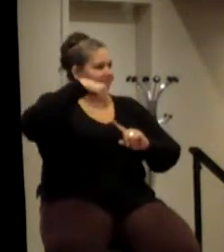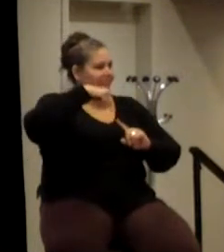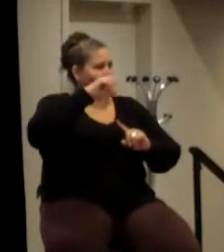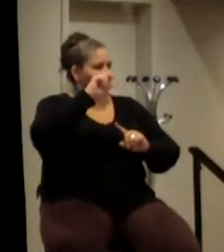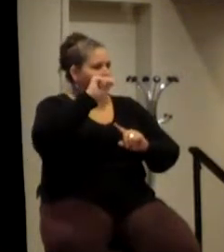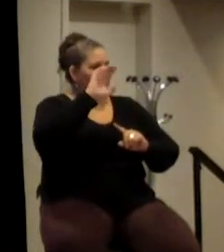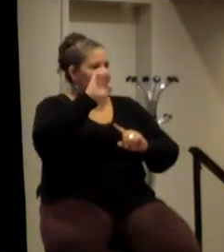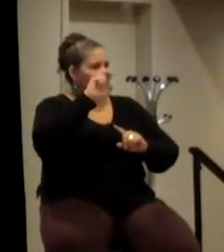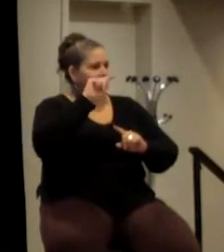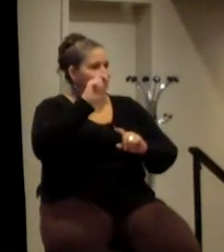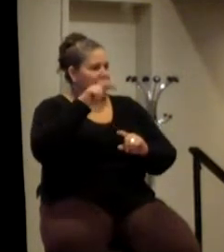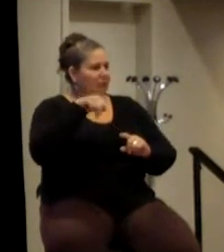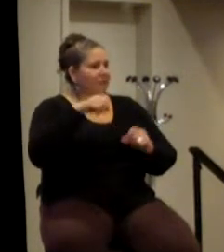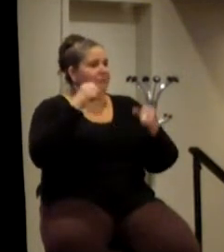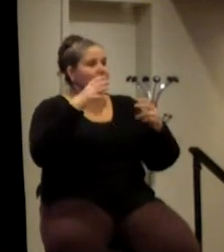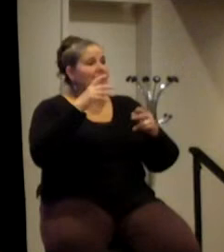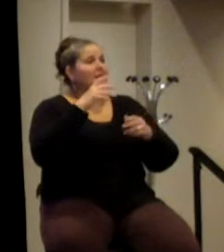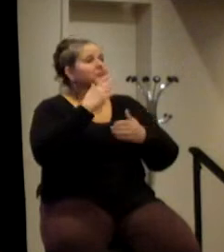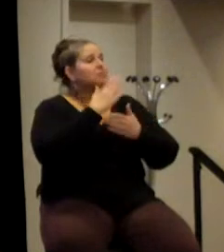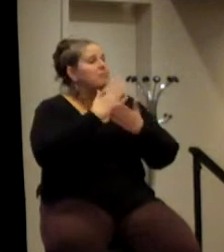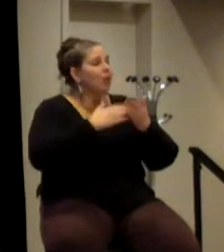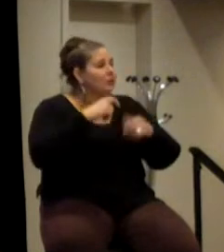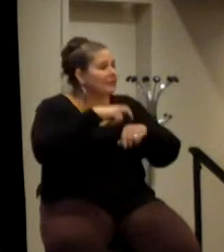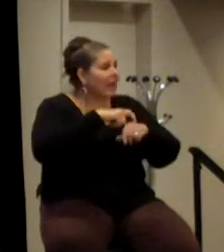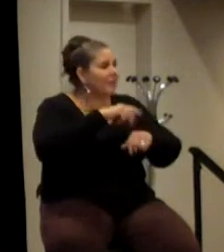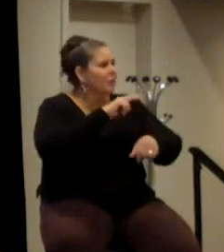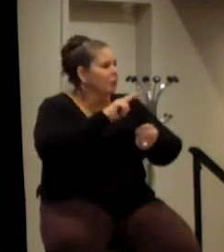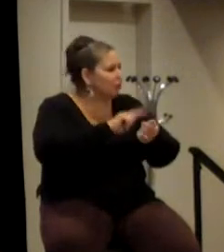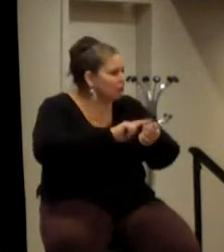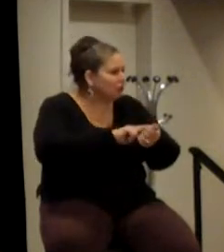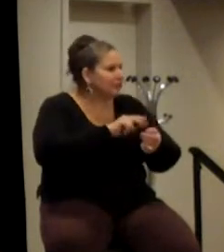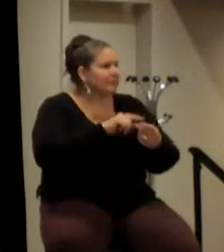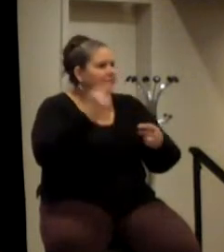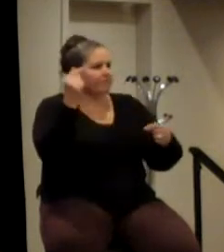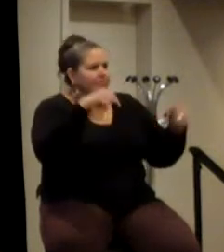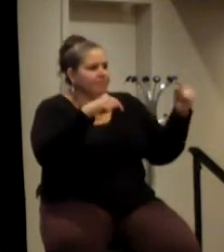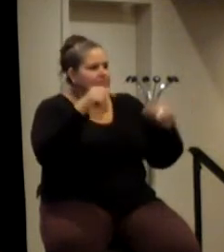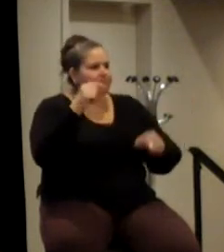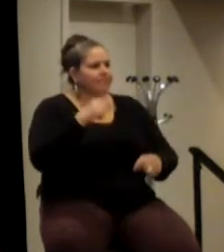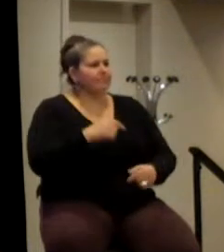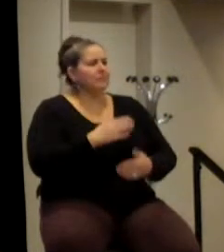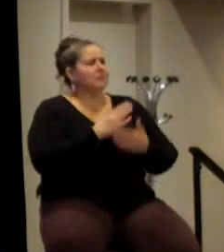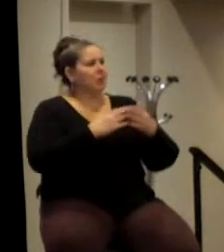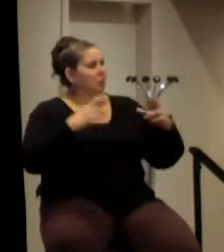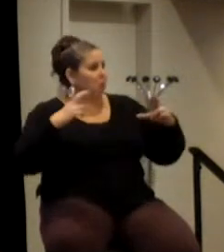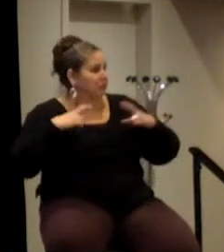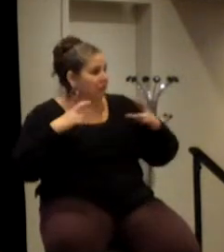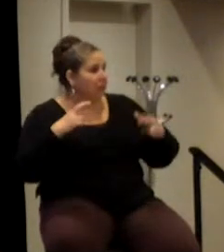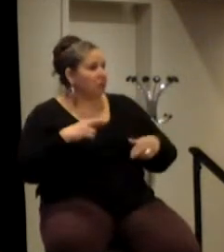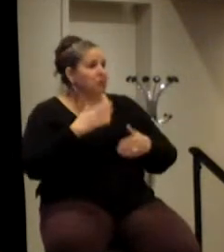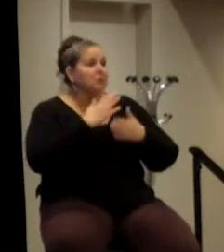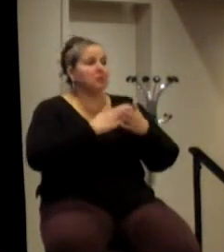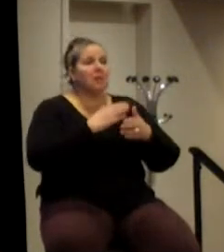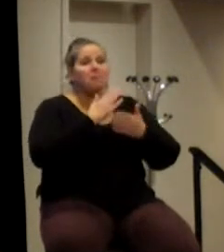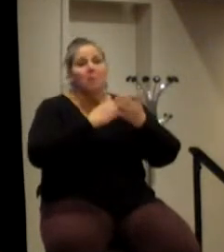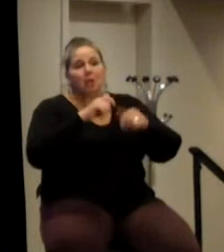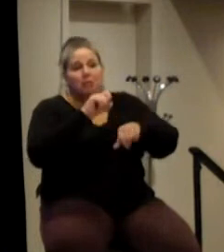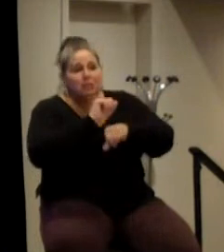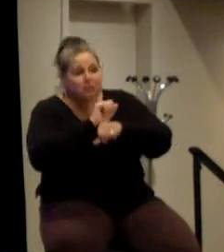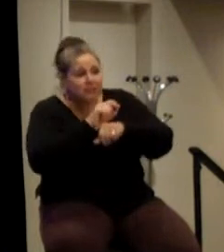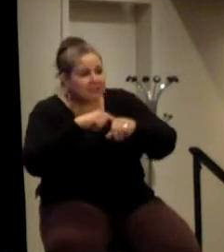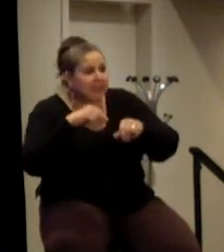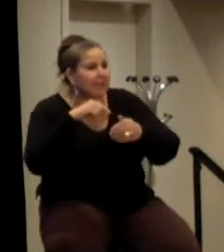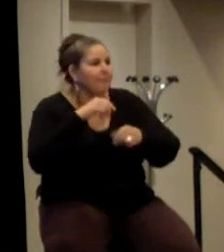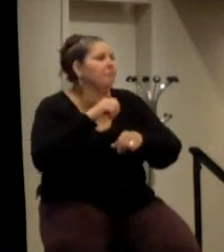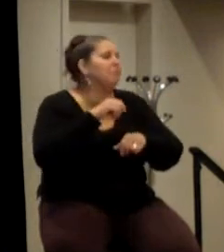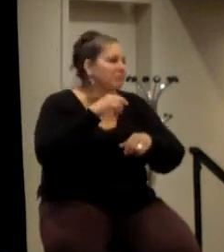Now these nurses have full-time jobs, retired, and they can work various hours. So we've